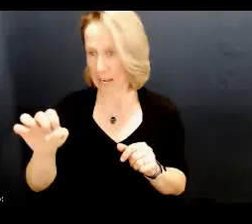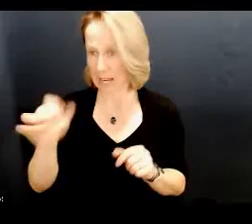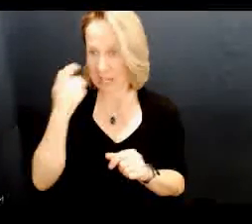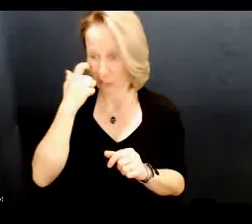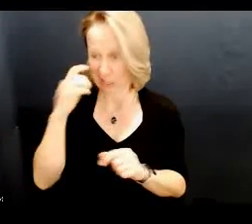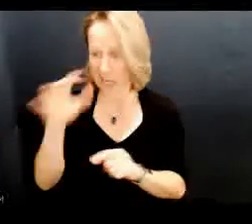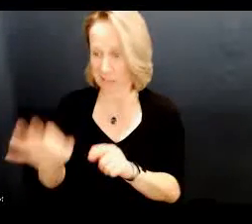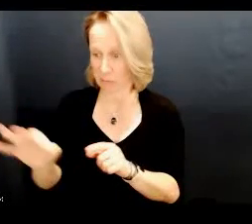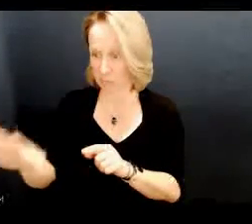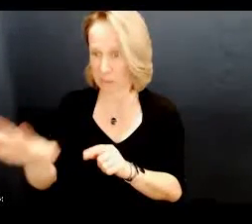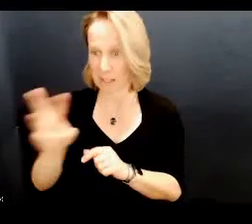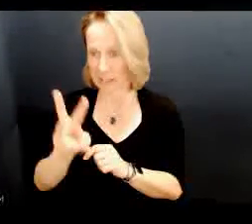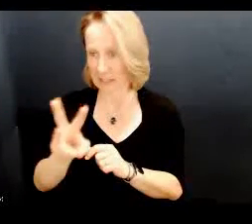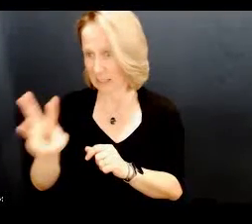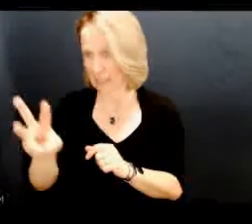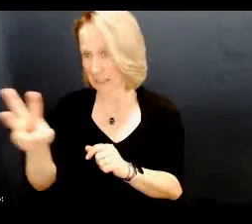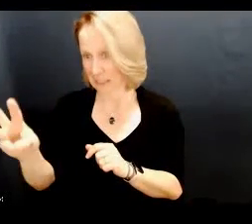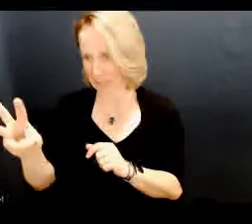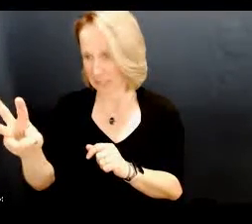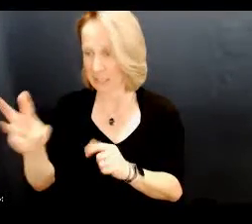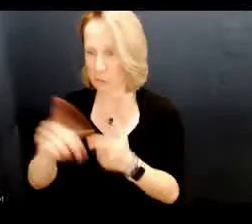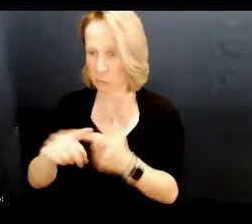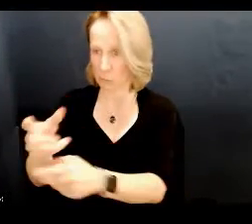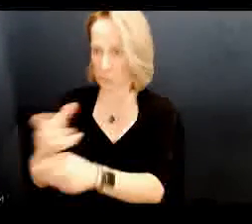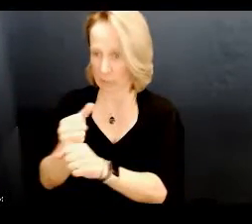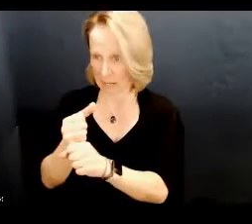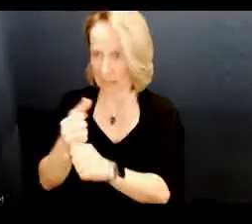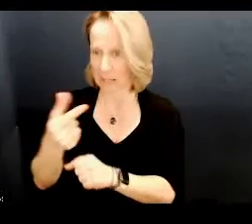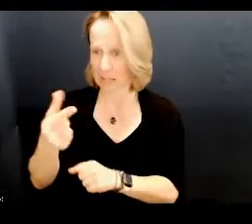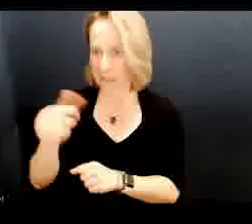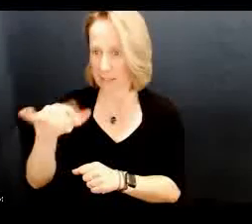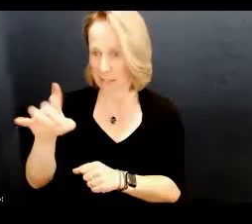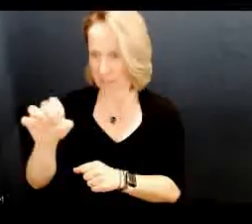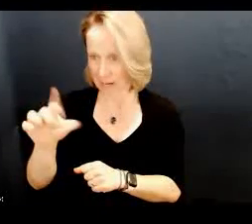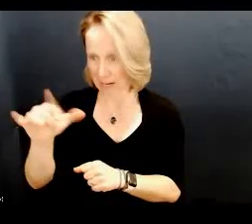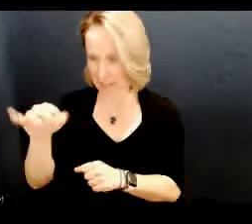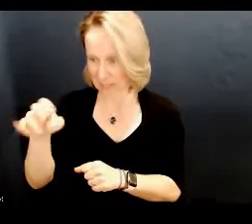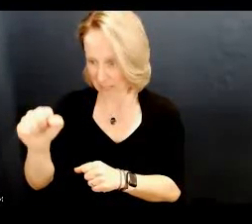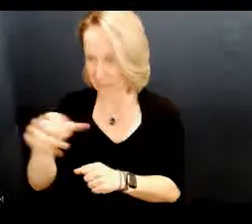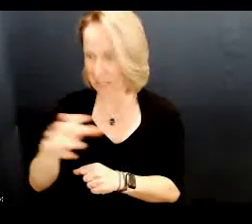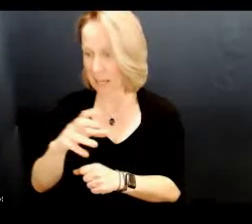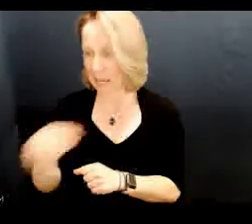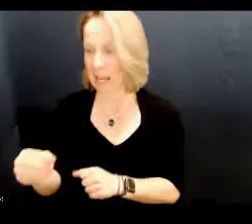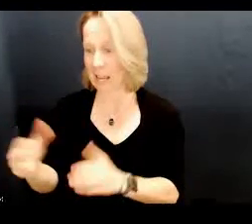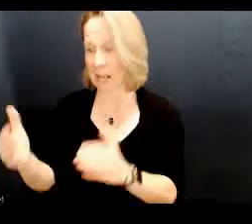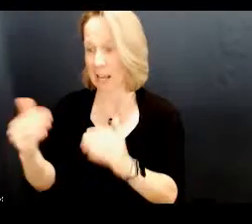a link to get some sample protocols from the National Sexual Violence Resource Center.